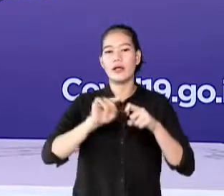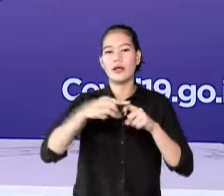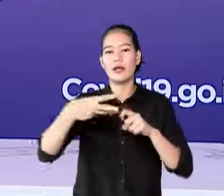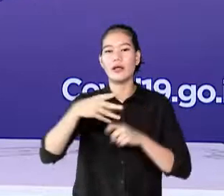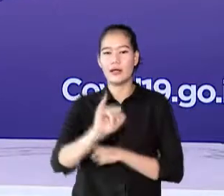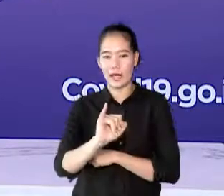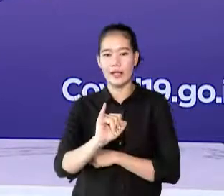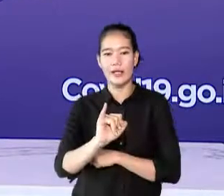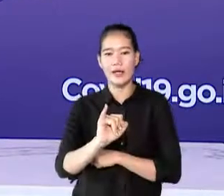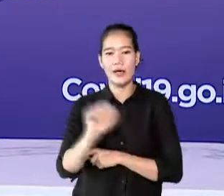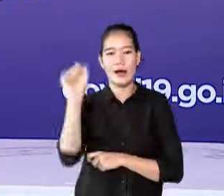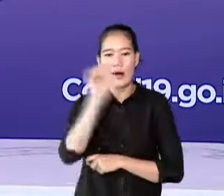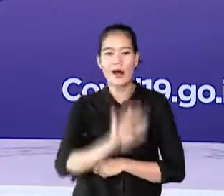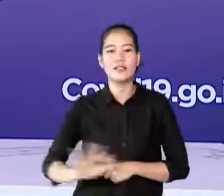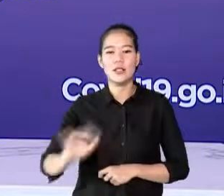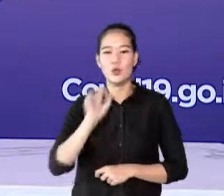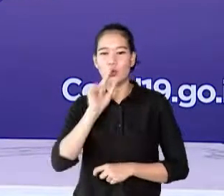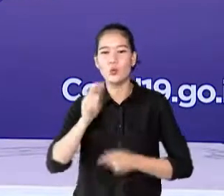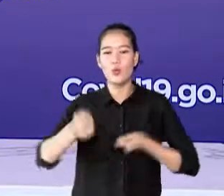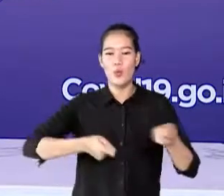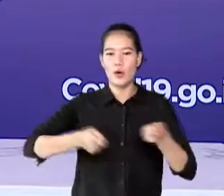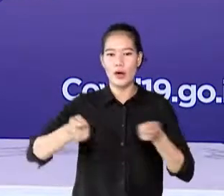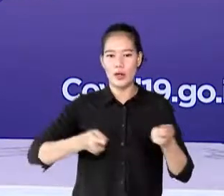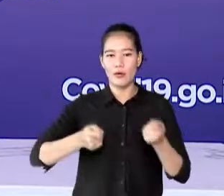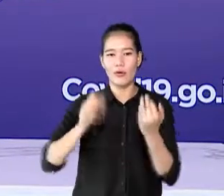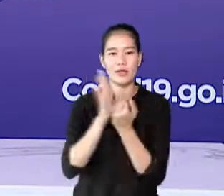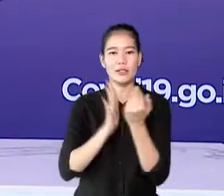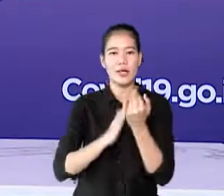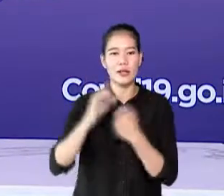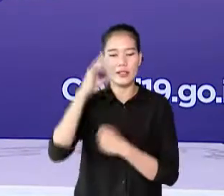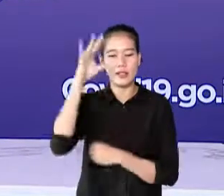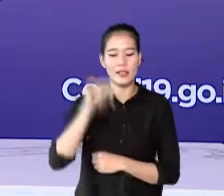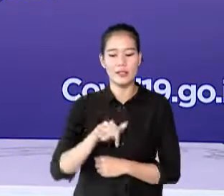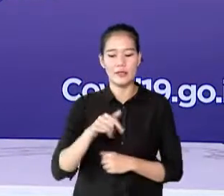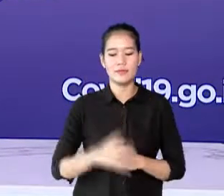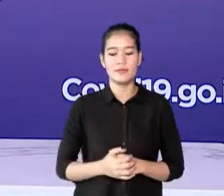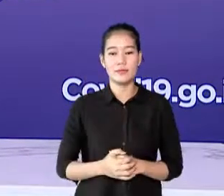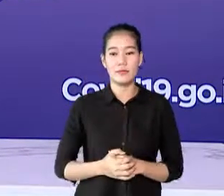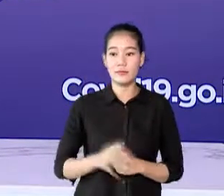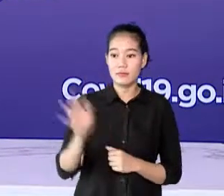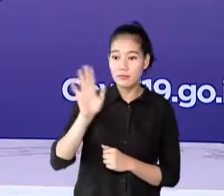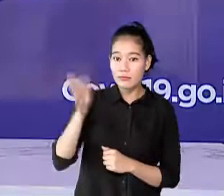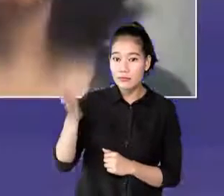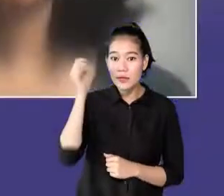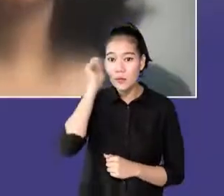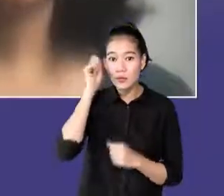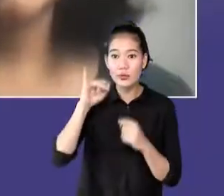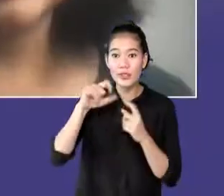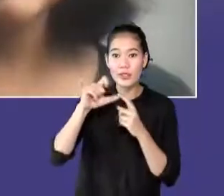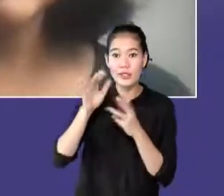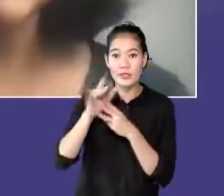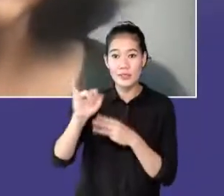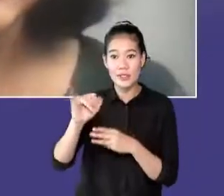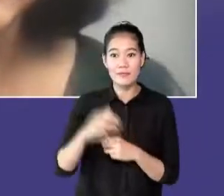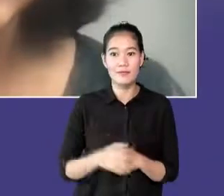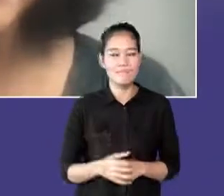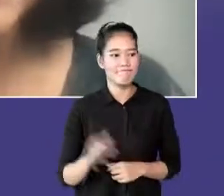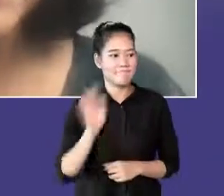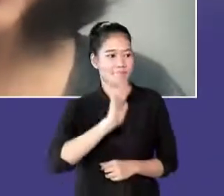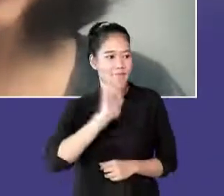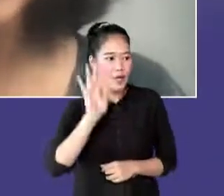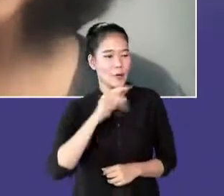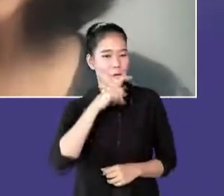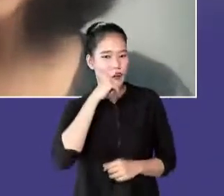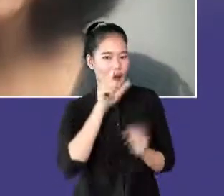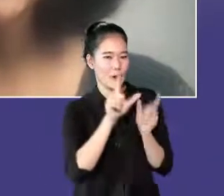for moderating today's sessions. Are you there already, Ms. Ismi? Hello,